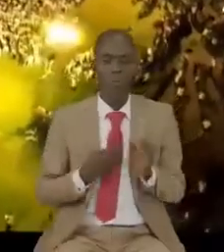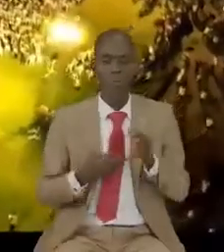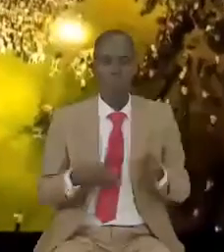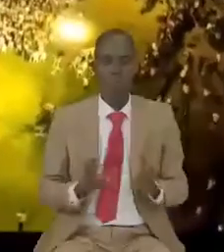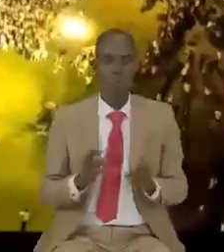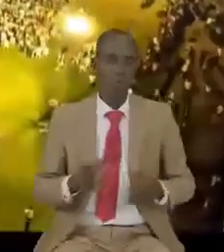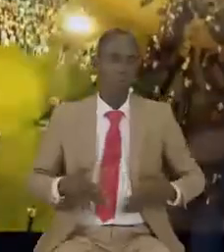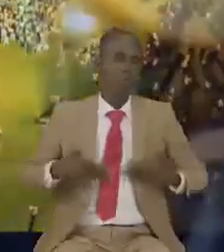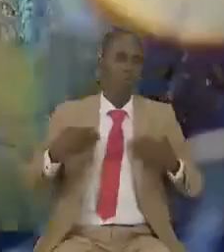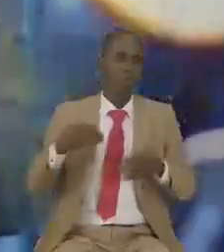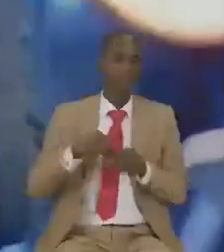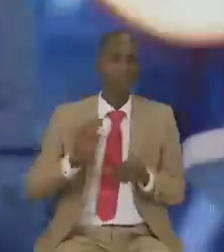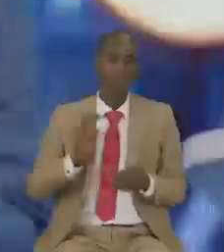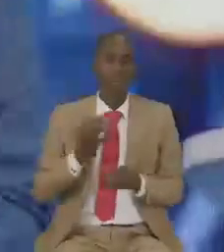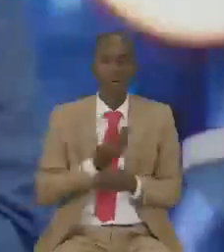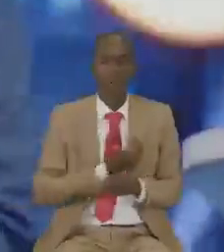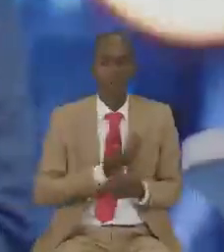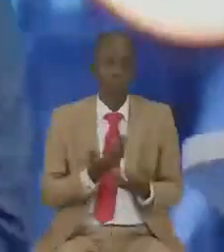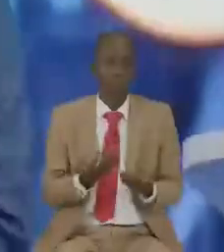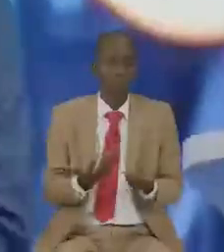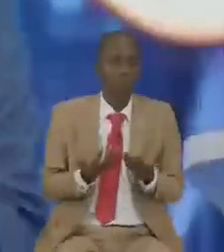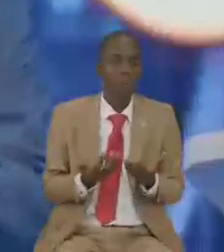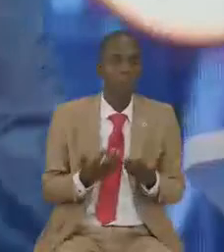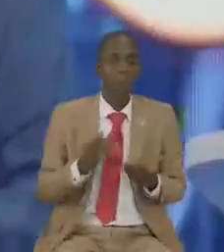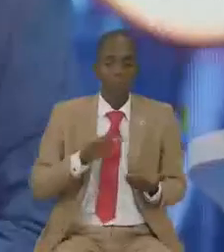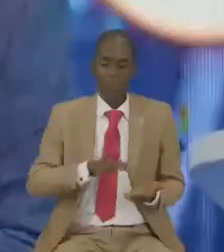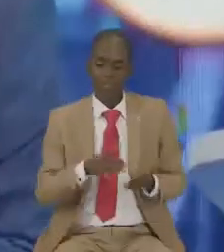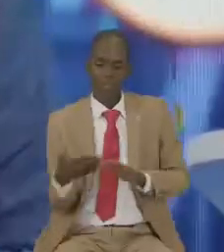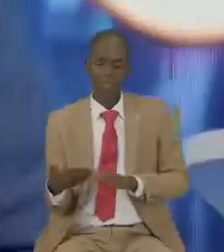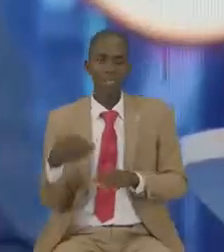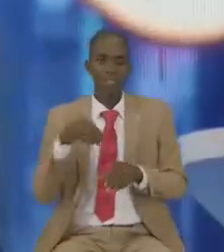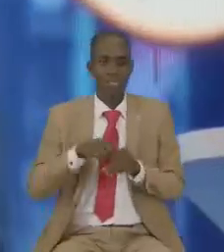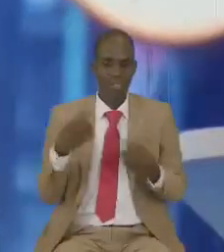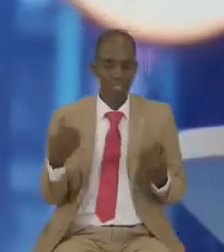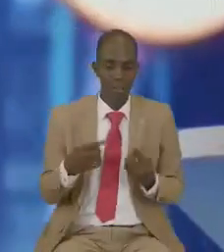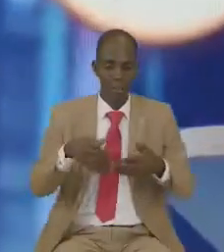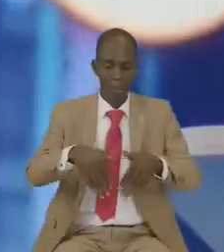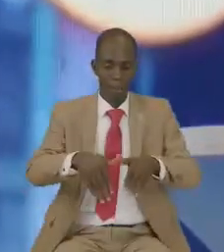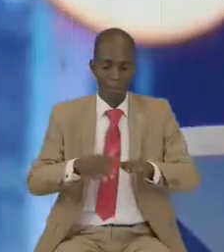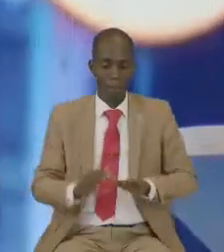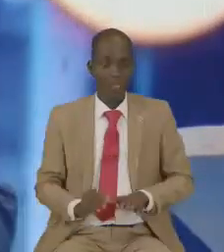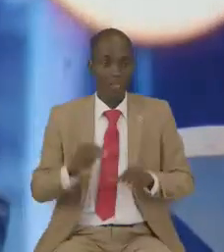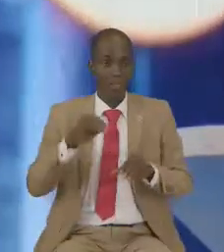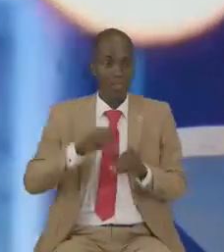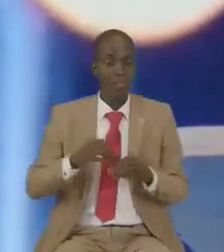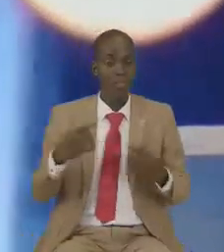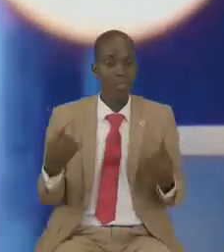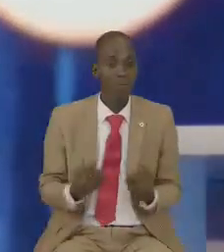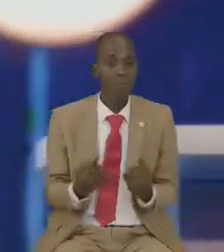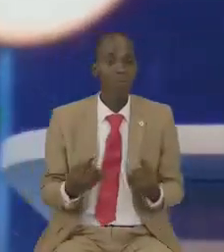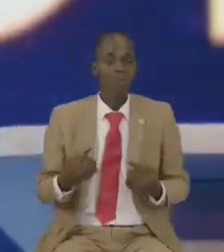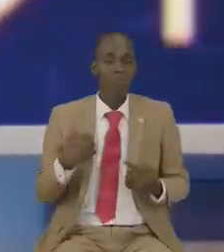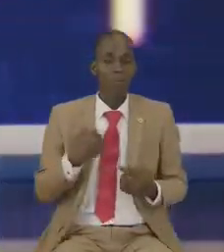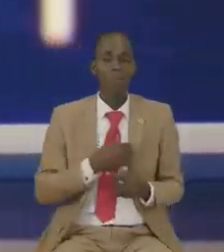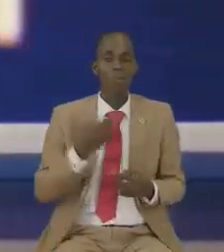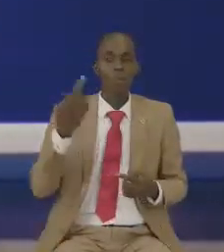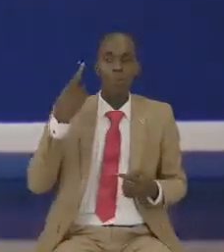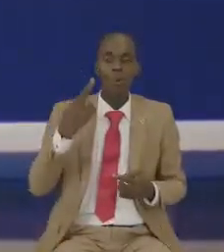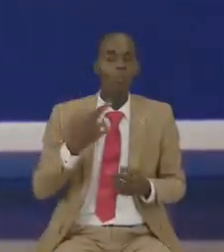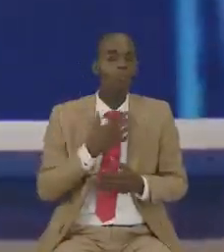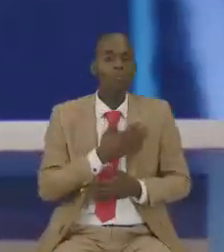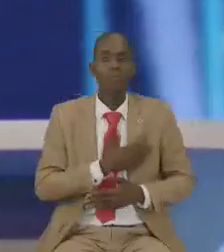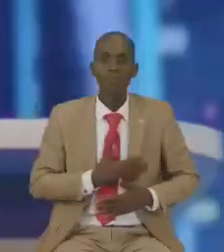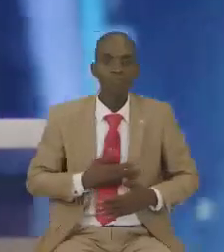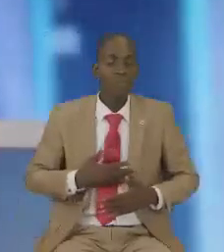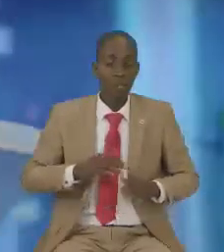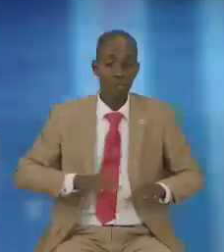our desires, dead in sin, buried in sin, was swimming in the